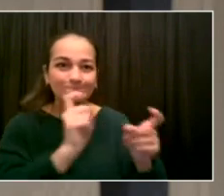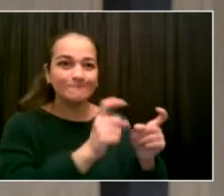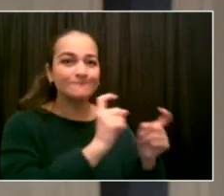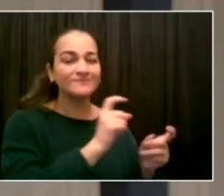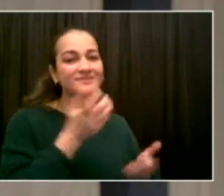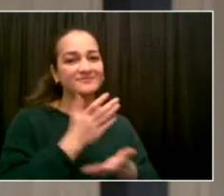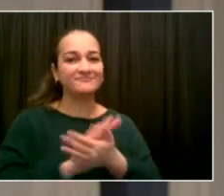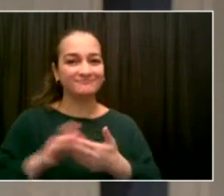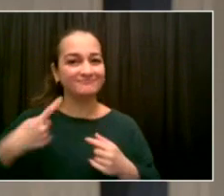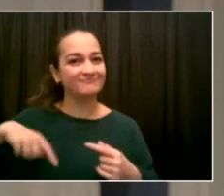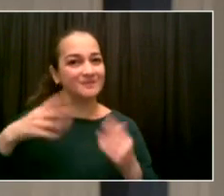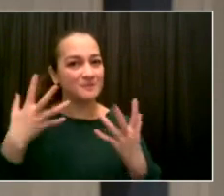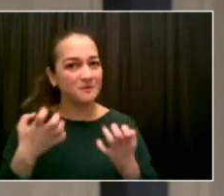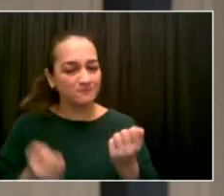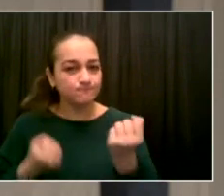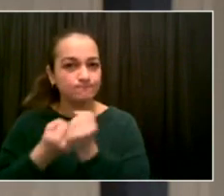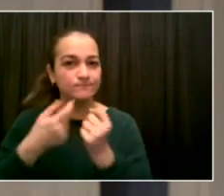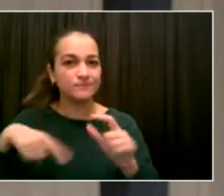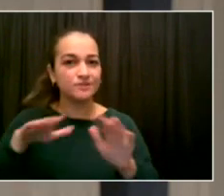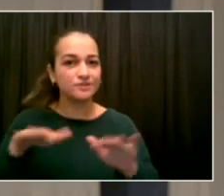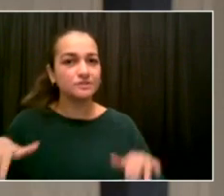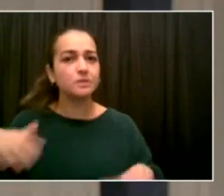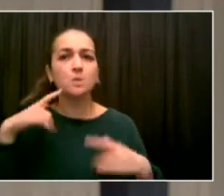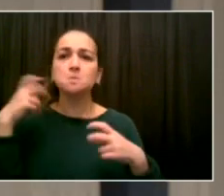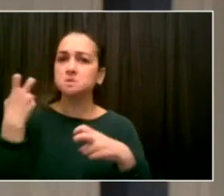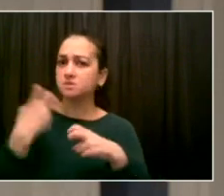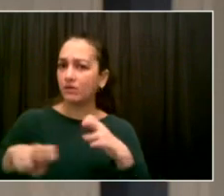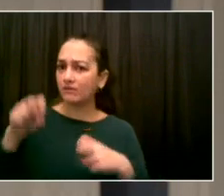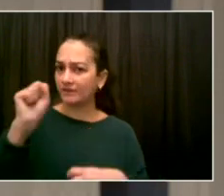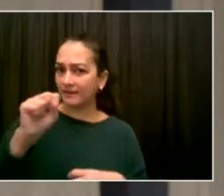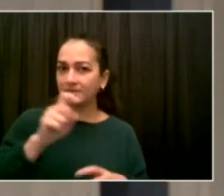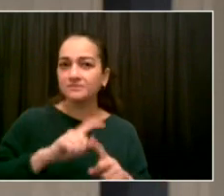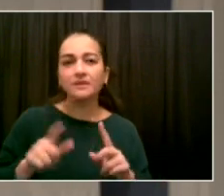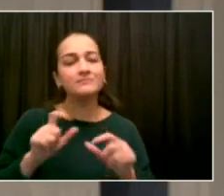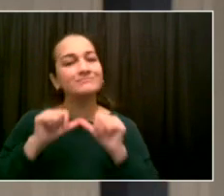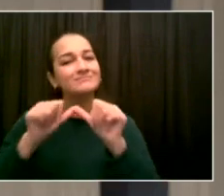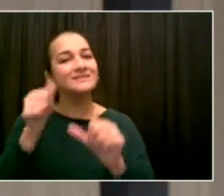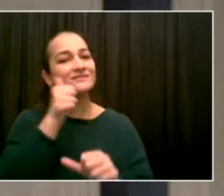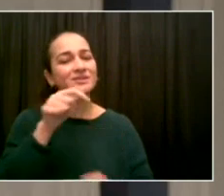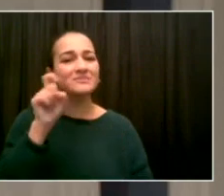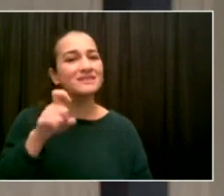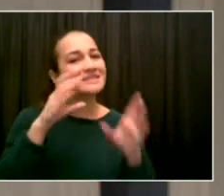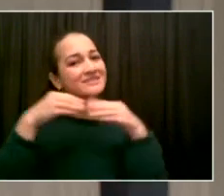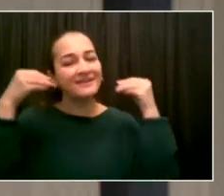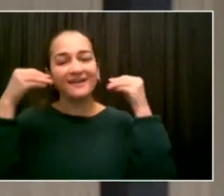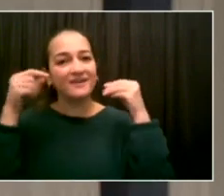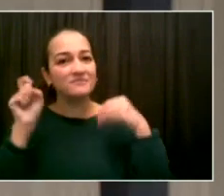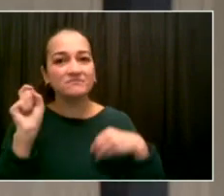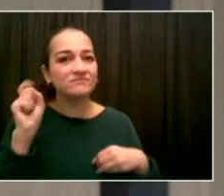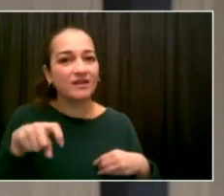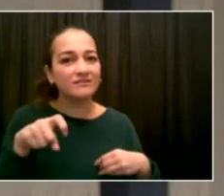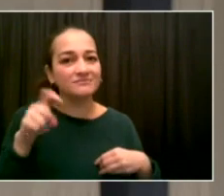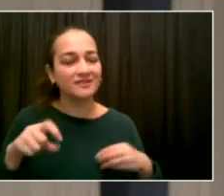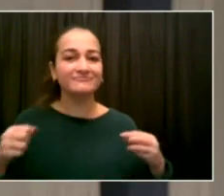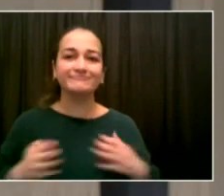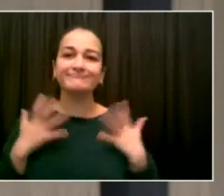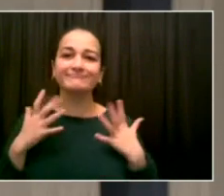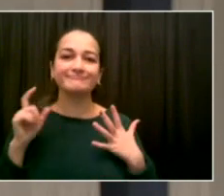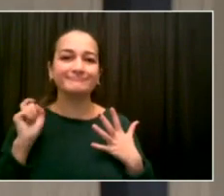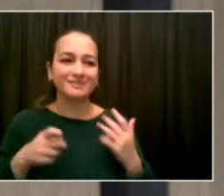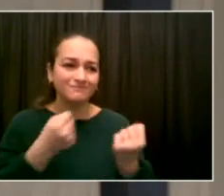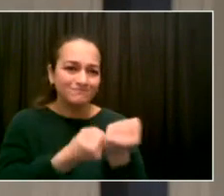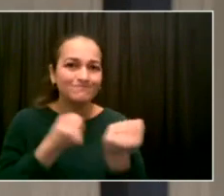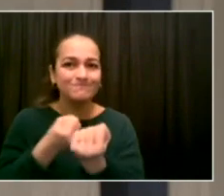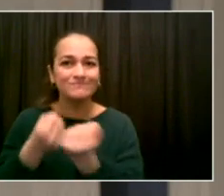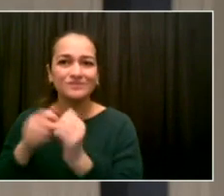just smiling every day because we meet so many different people in our daily. So it's all about giving